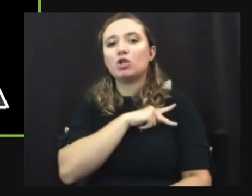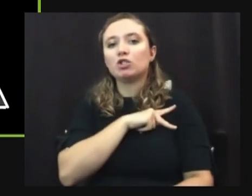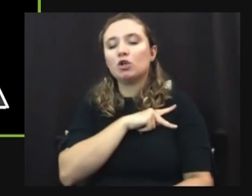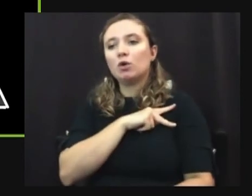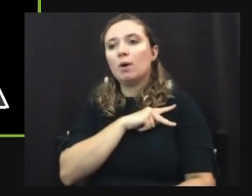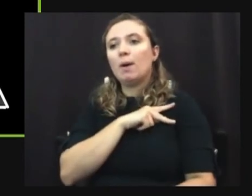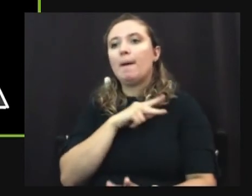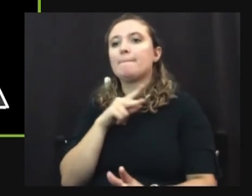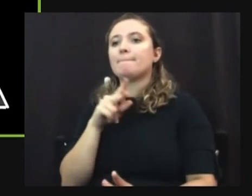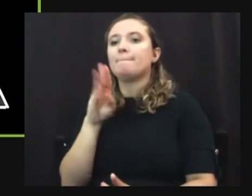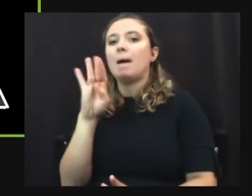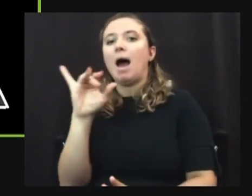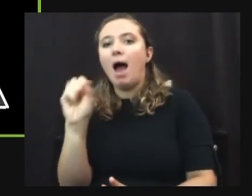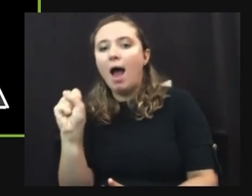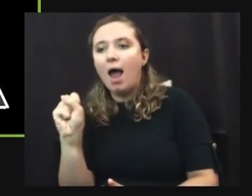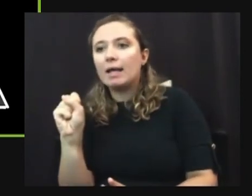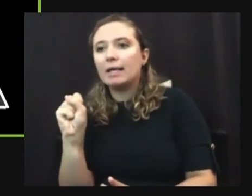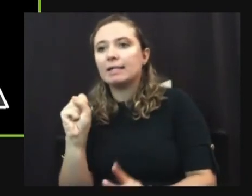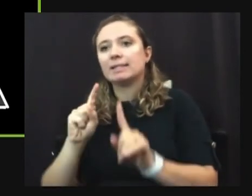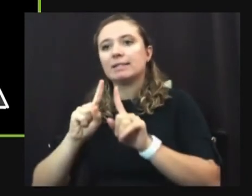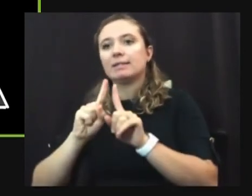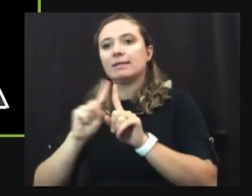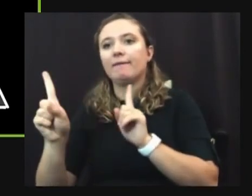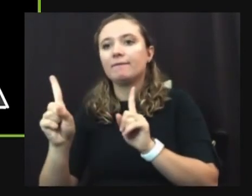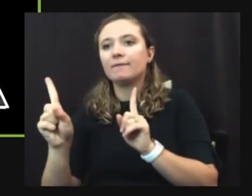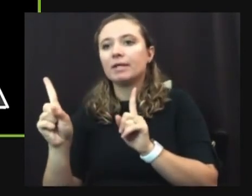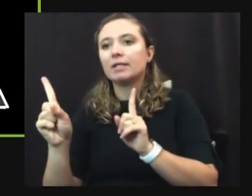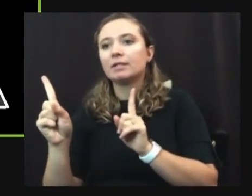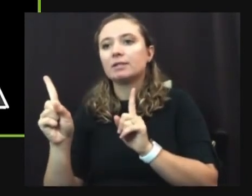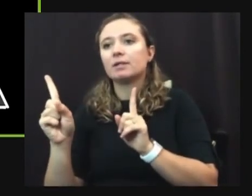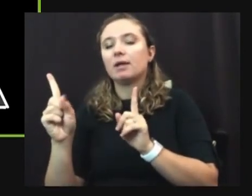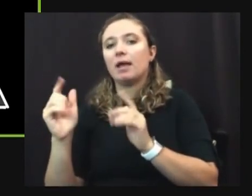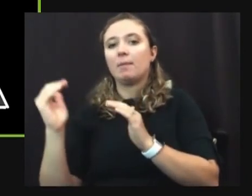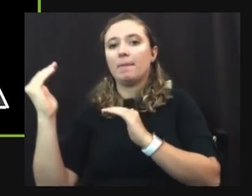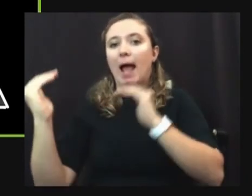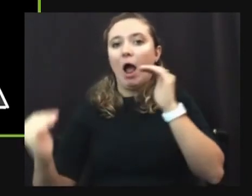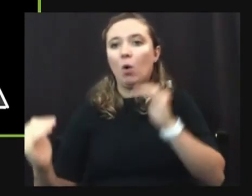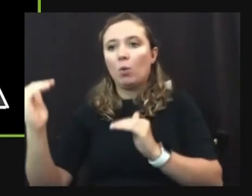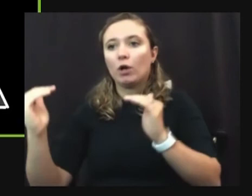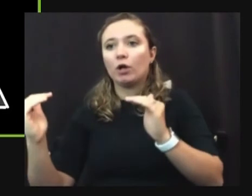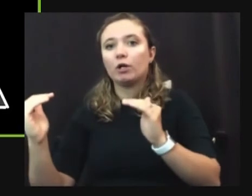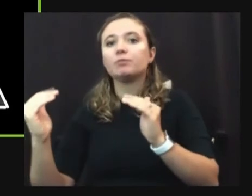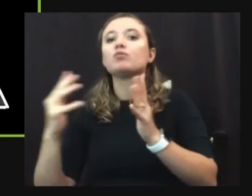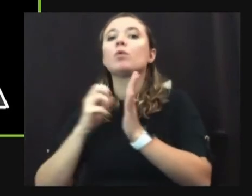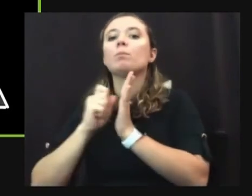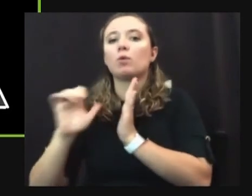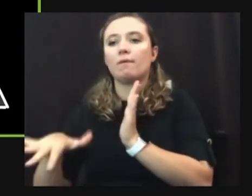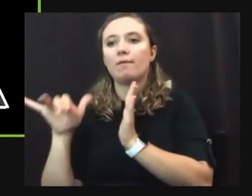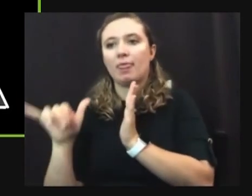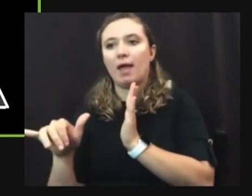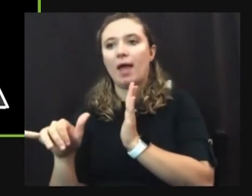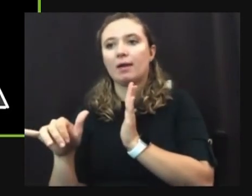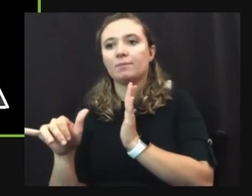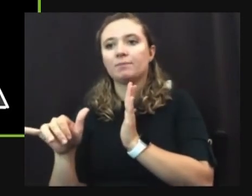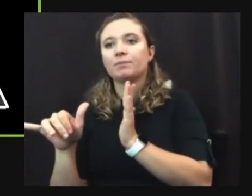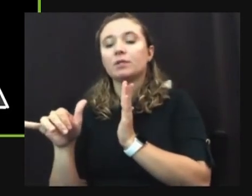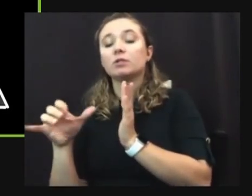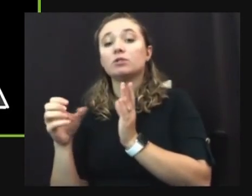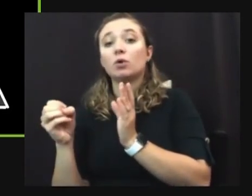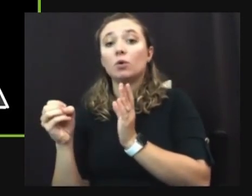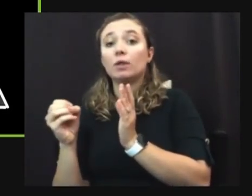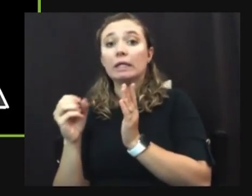and perspective of others. It removes the power differential, which maintains a dependence paradigm and moves society to a model